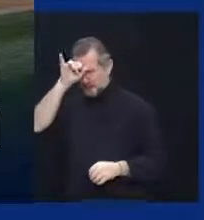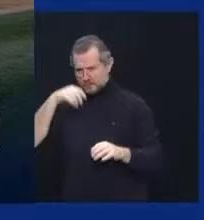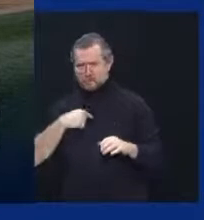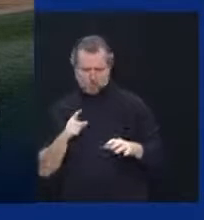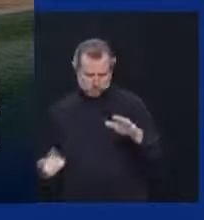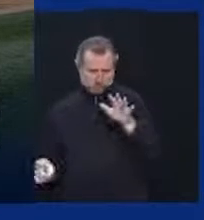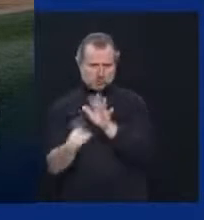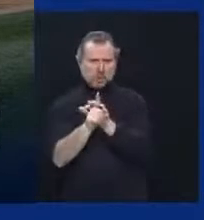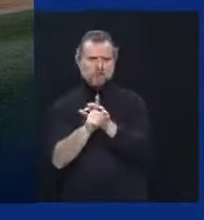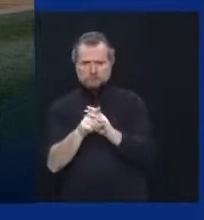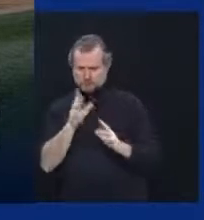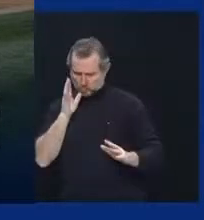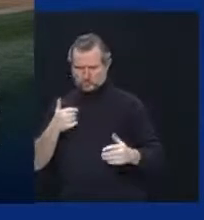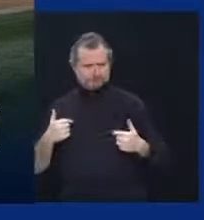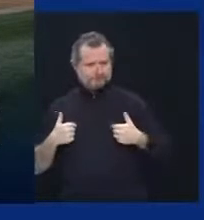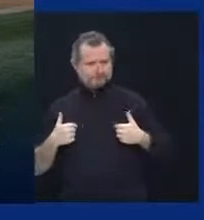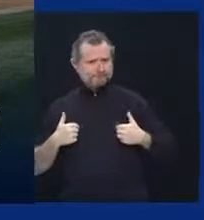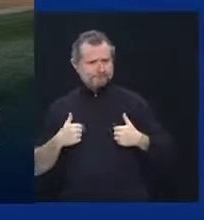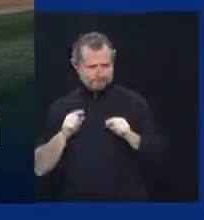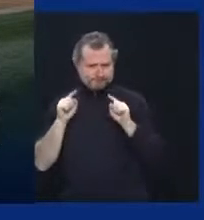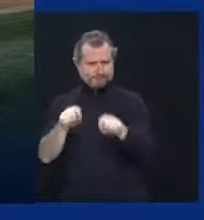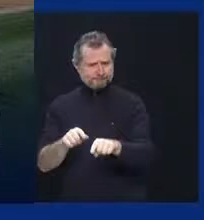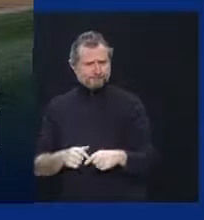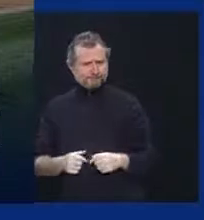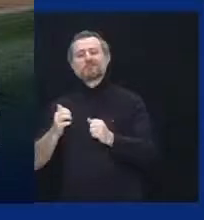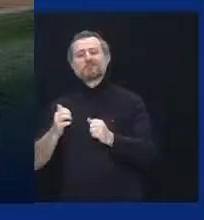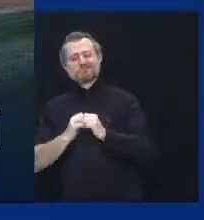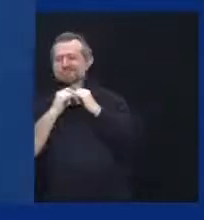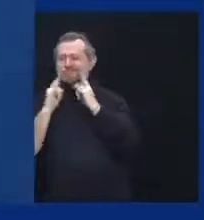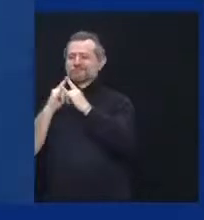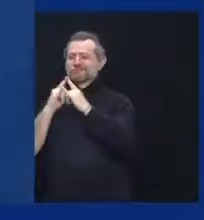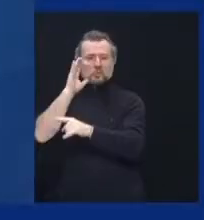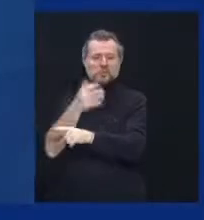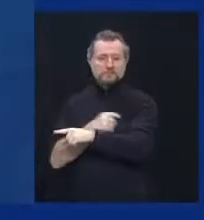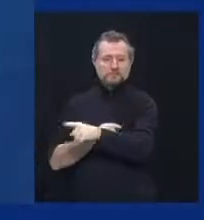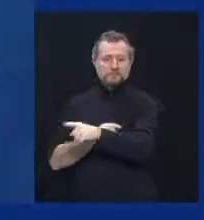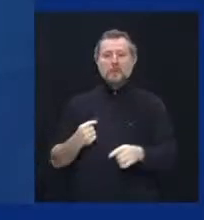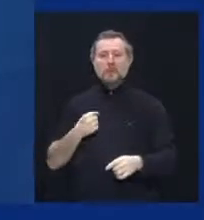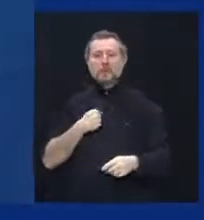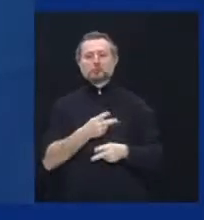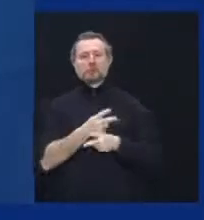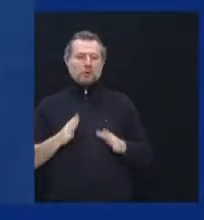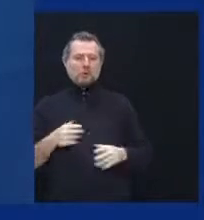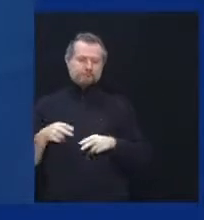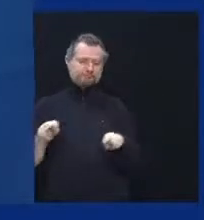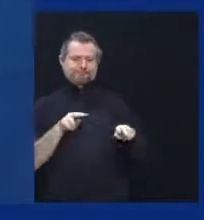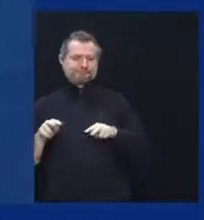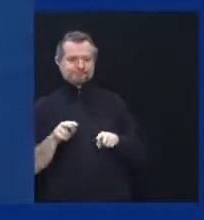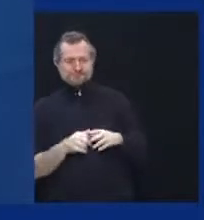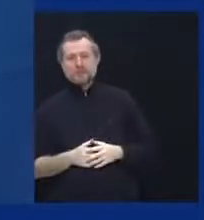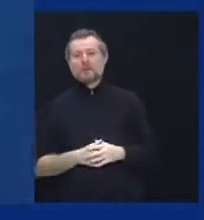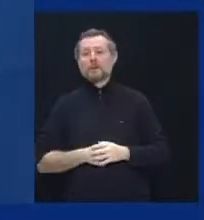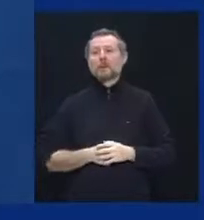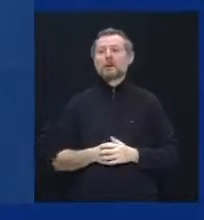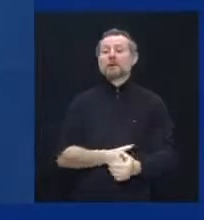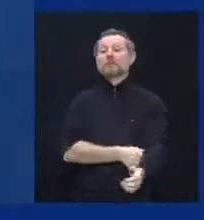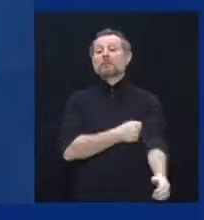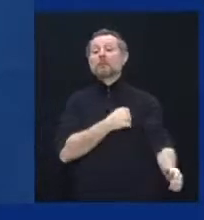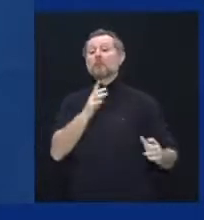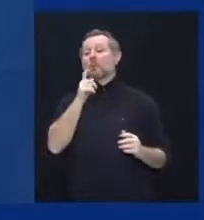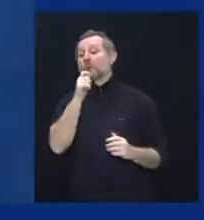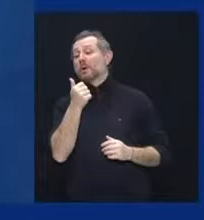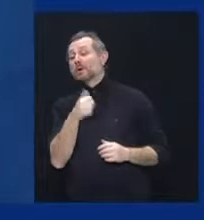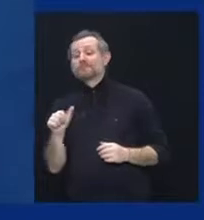going to be more of a construction supervisor of the operation. Any local government that needs